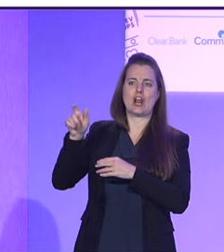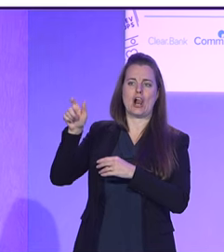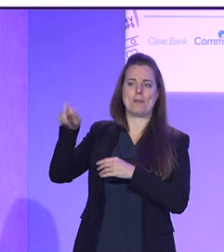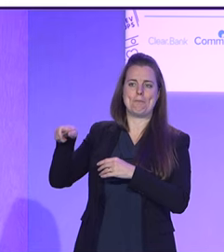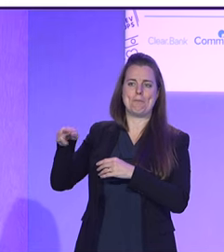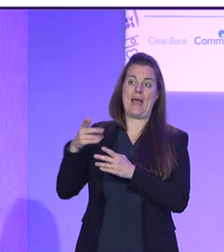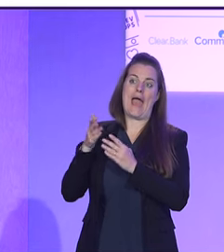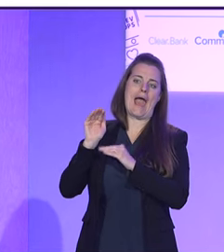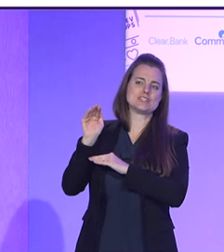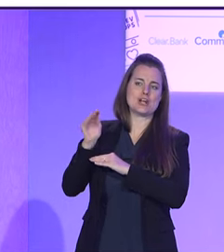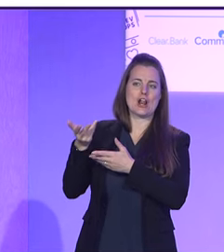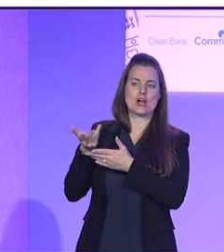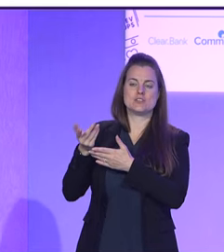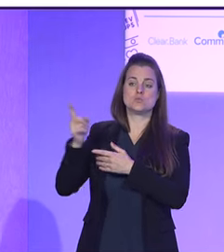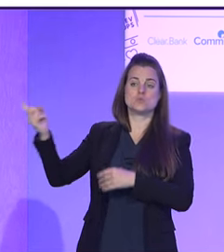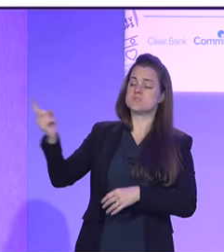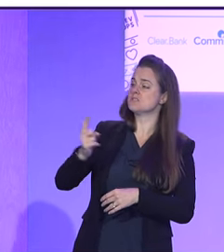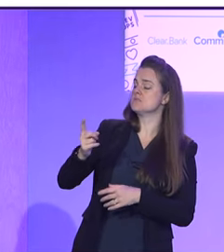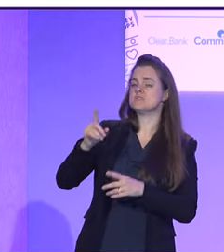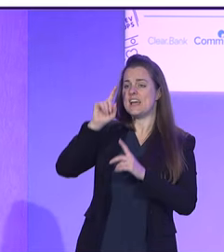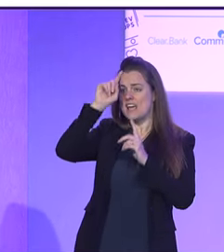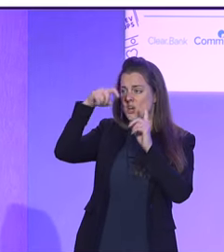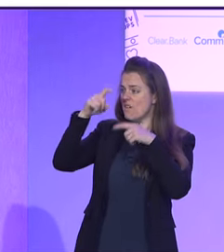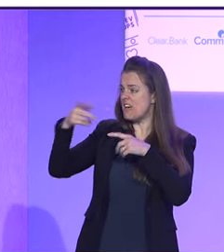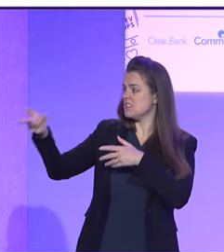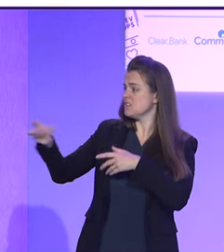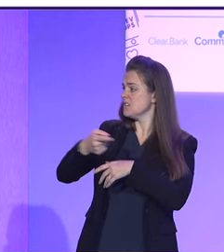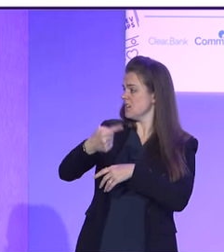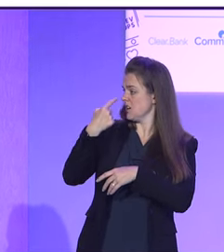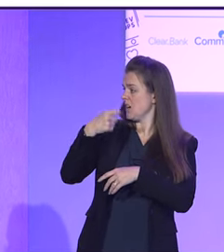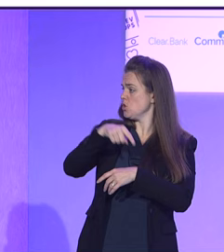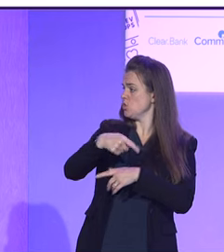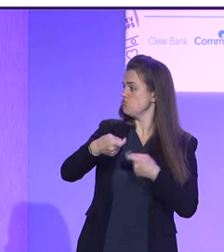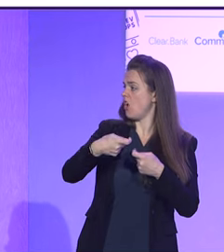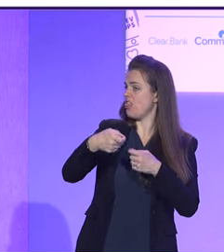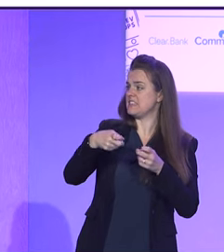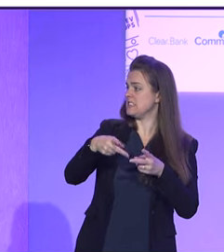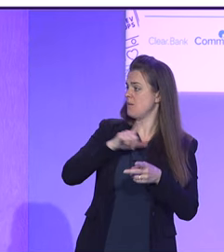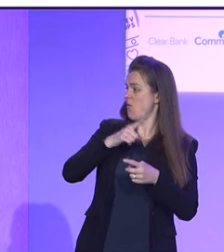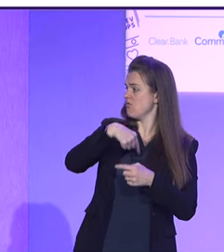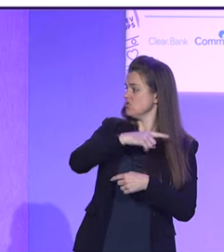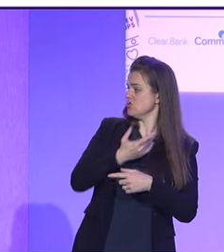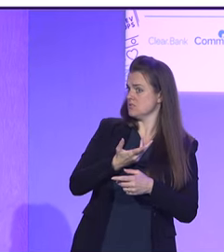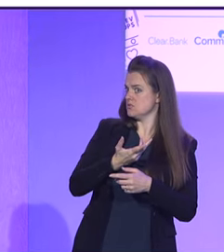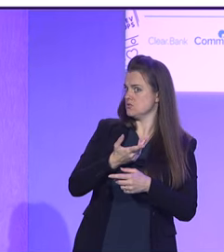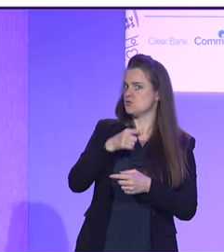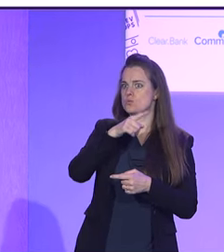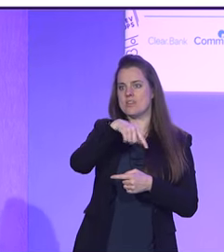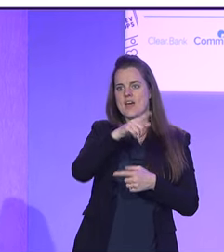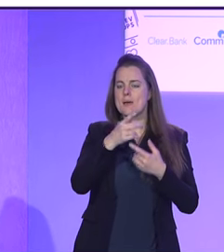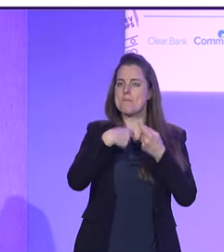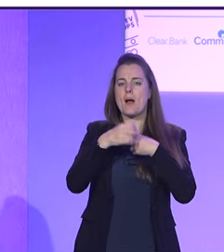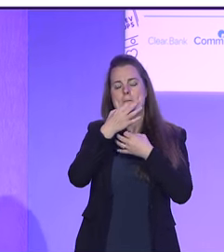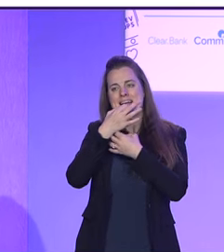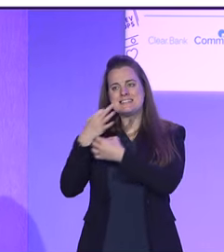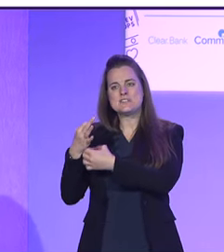consultants, not only to innovate, but even to just run their own systems. So they become addicted to external